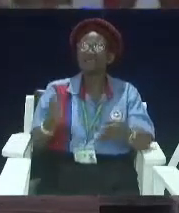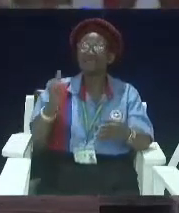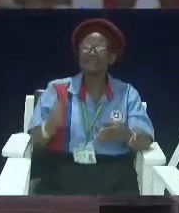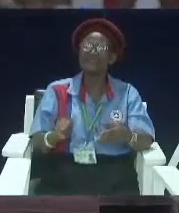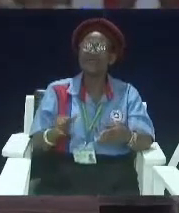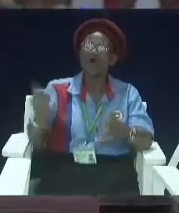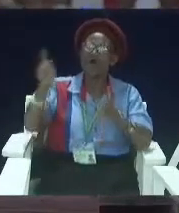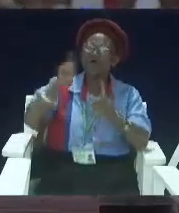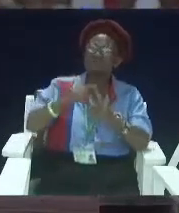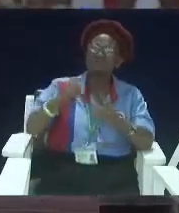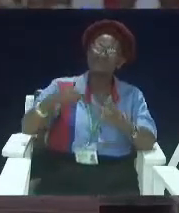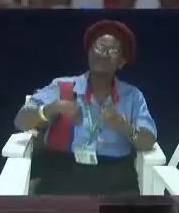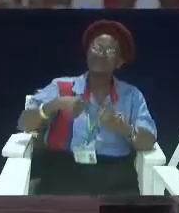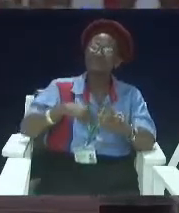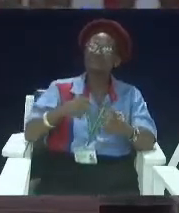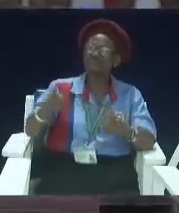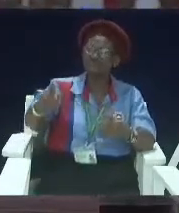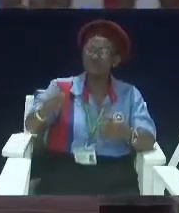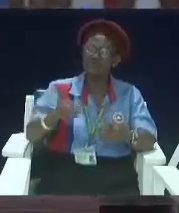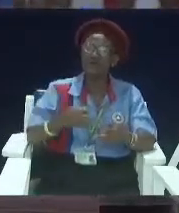That's a curse.